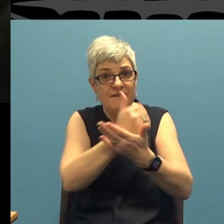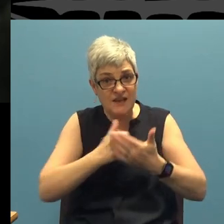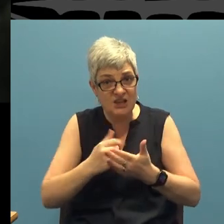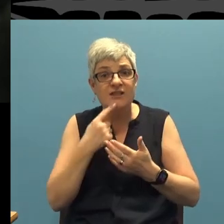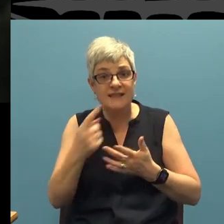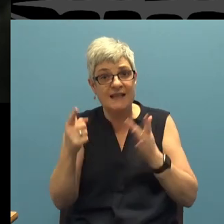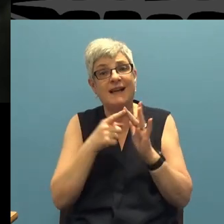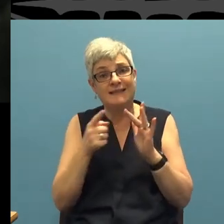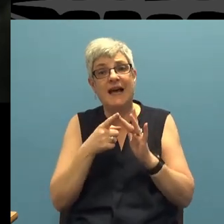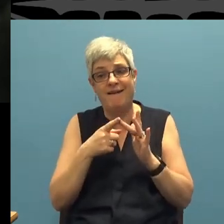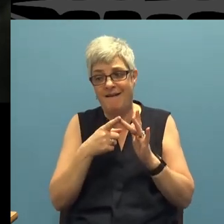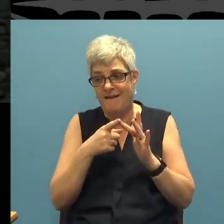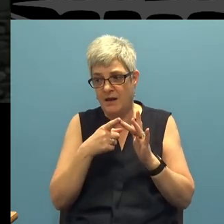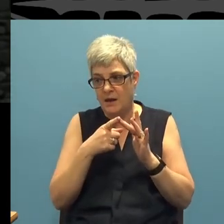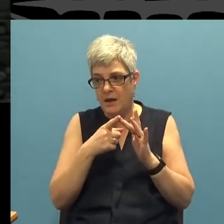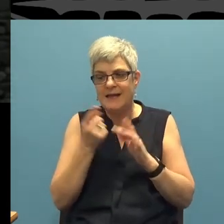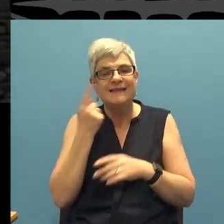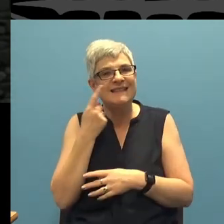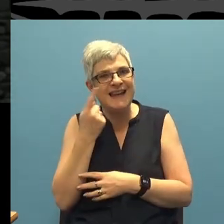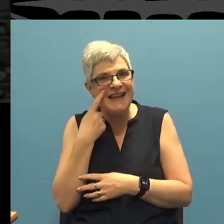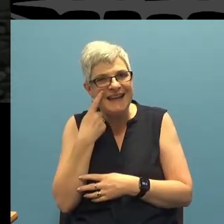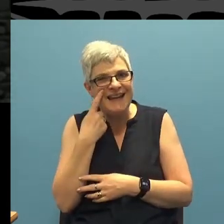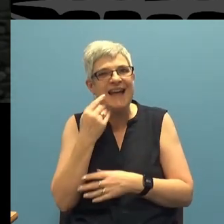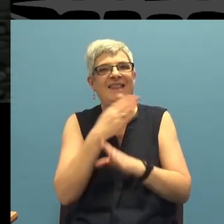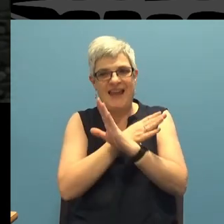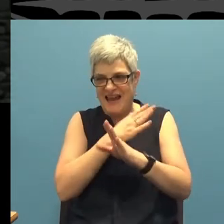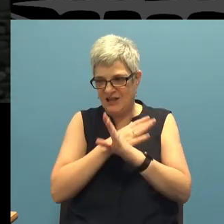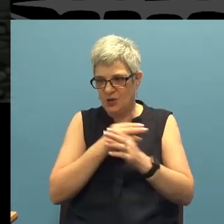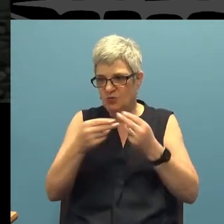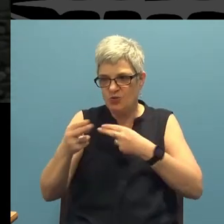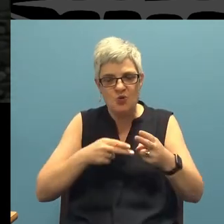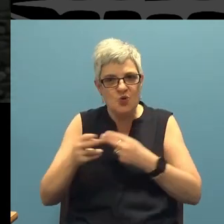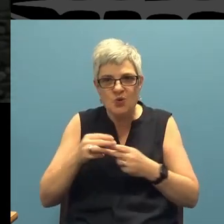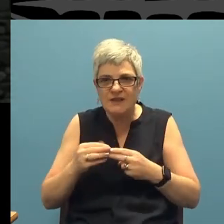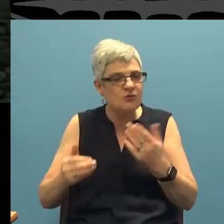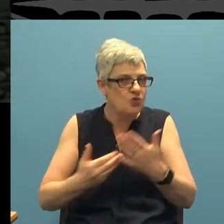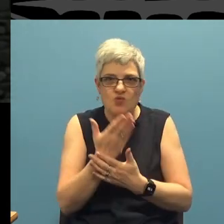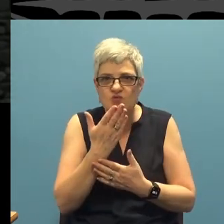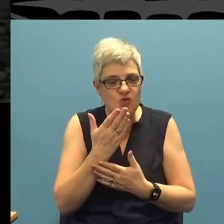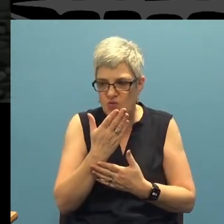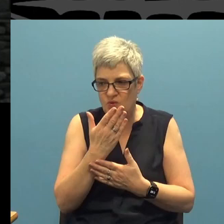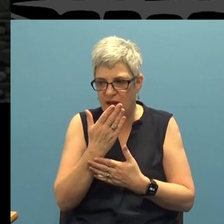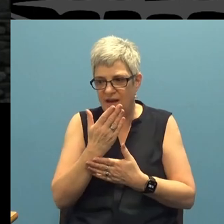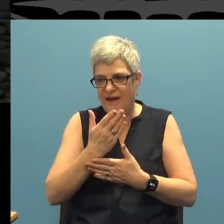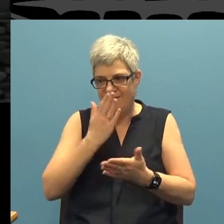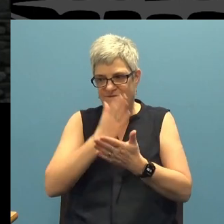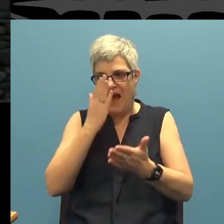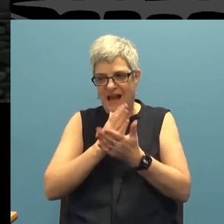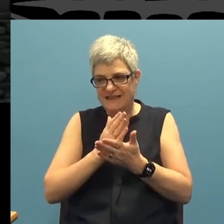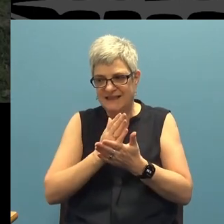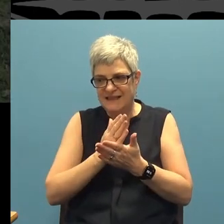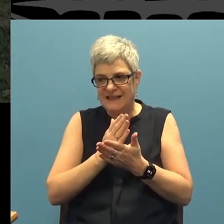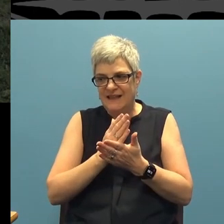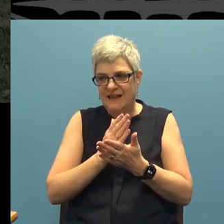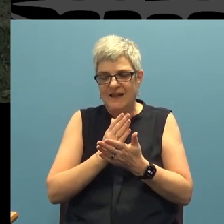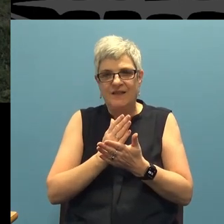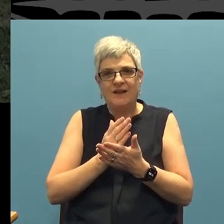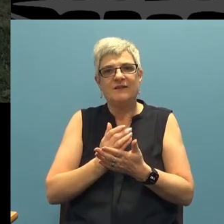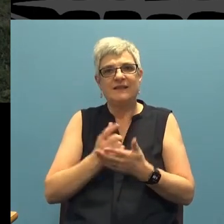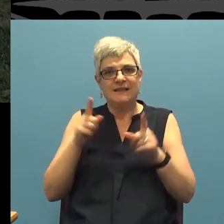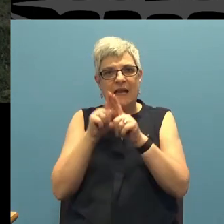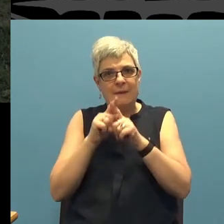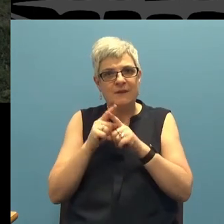says Isaiah. See, the angel's news, it wasn't new. In fact, these nativity messages echoed